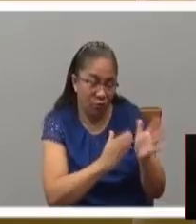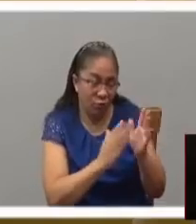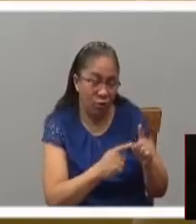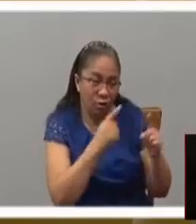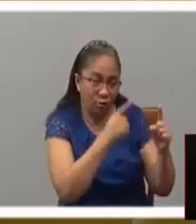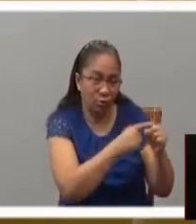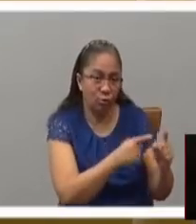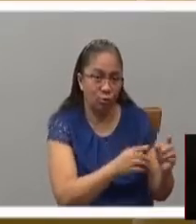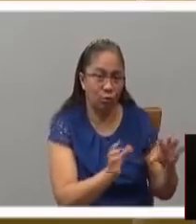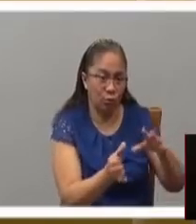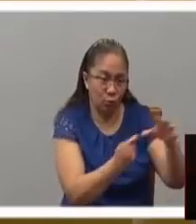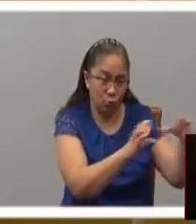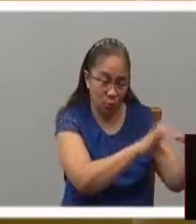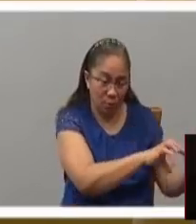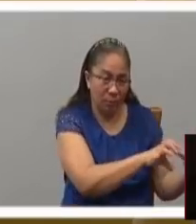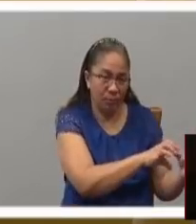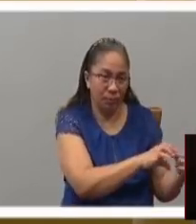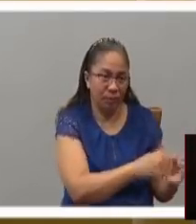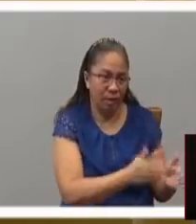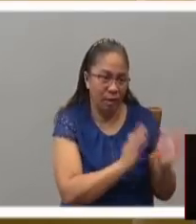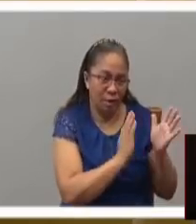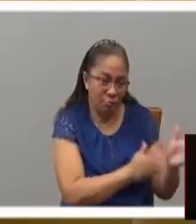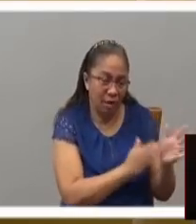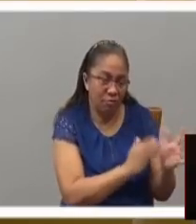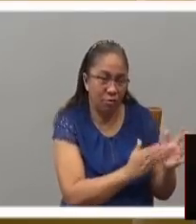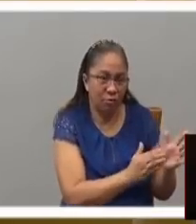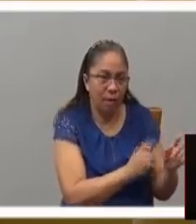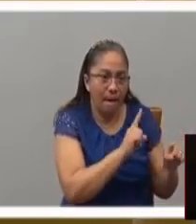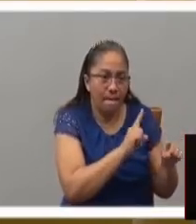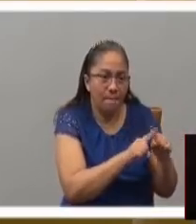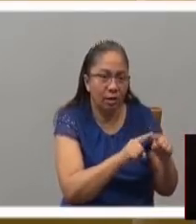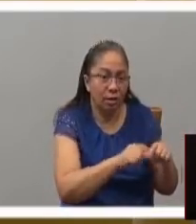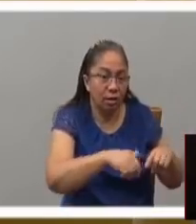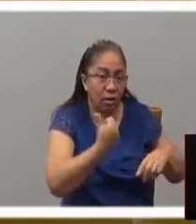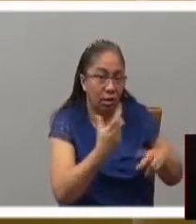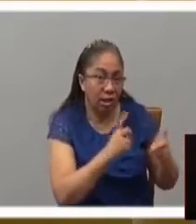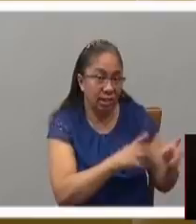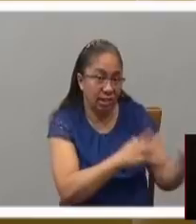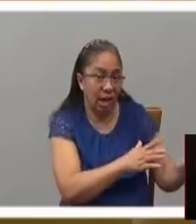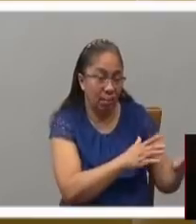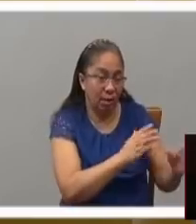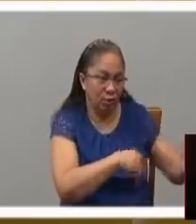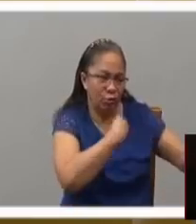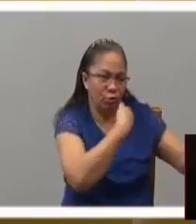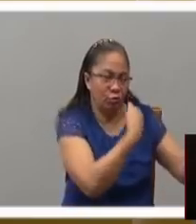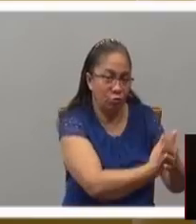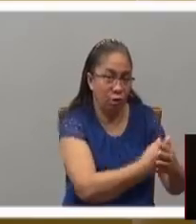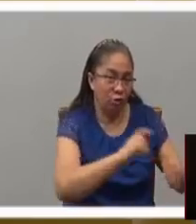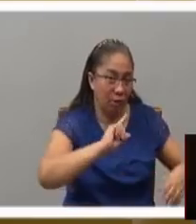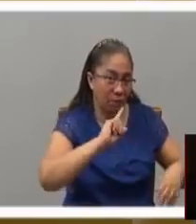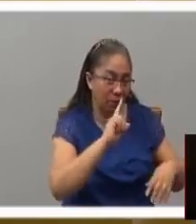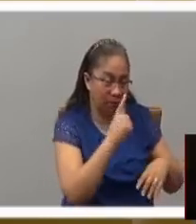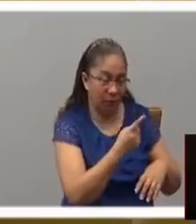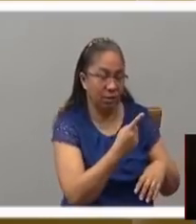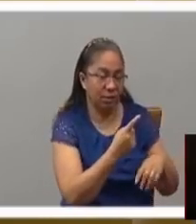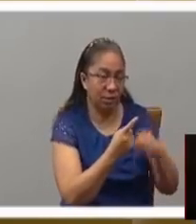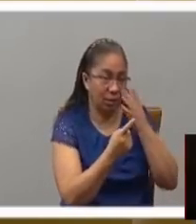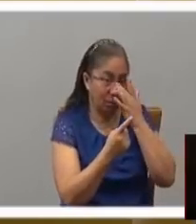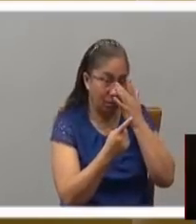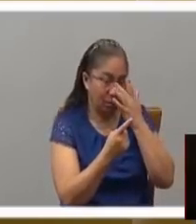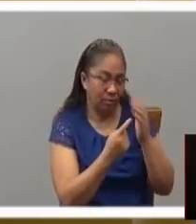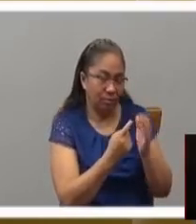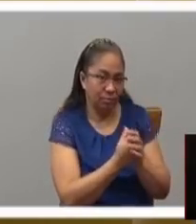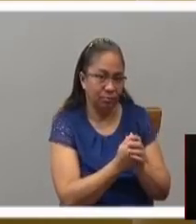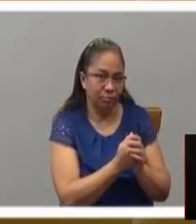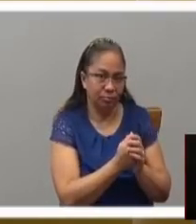go to the tomb. They ran together, but the other disciple, running faster than Peter, reached